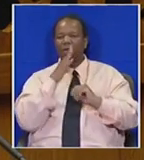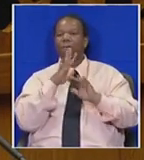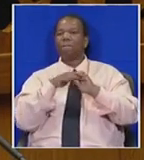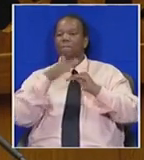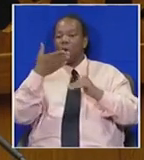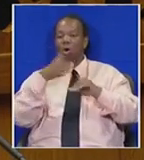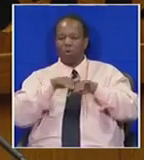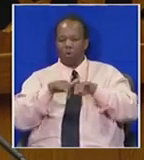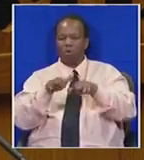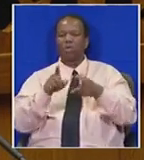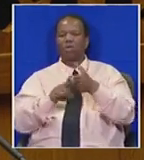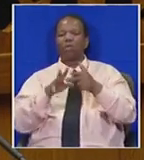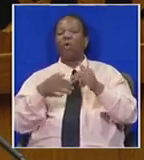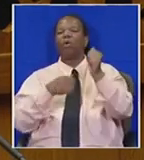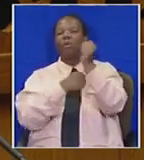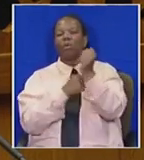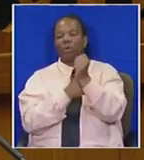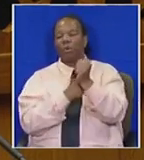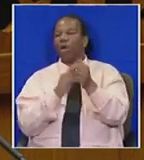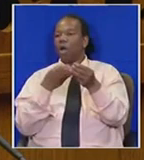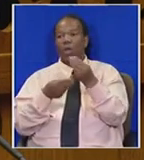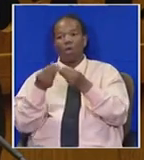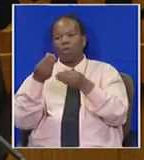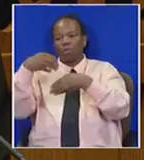deepening industrialization, greater economic